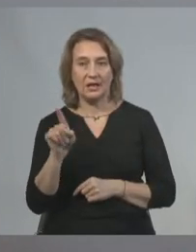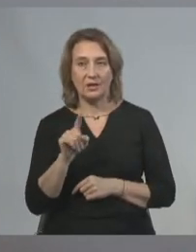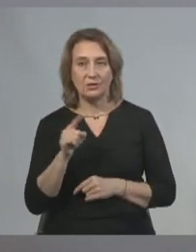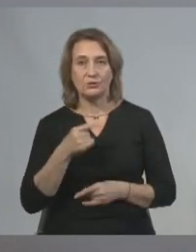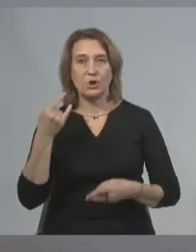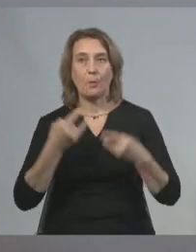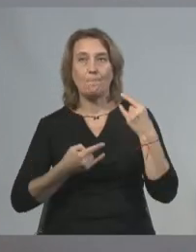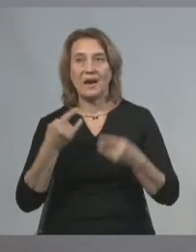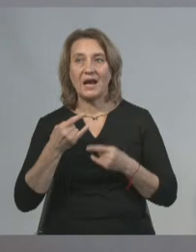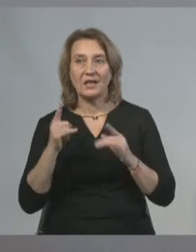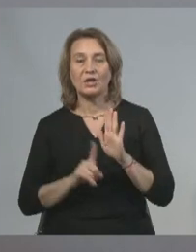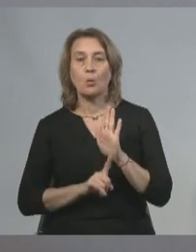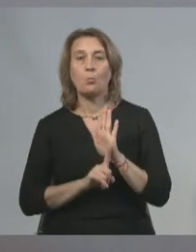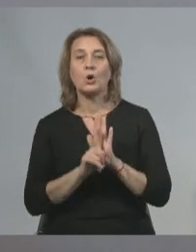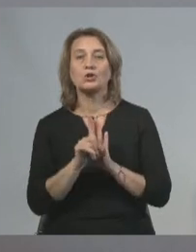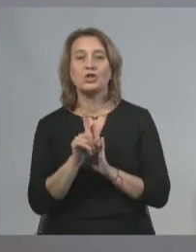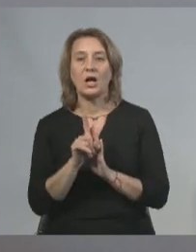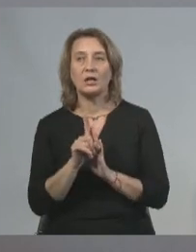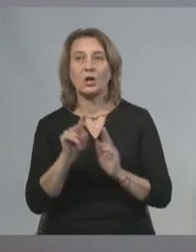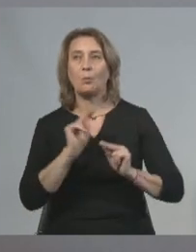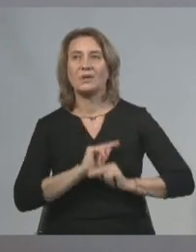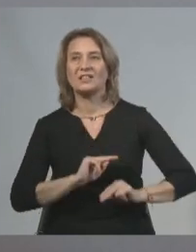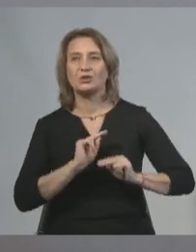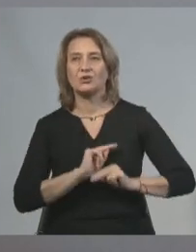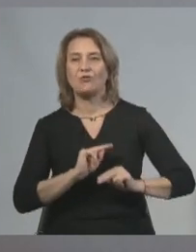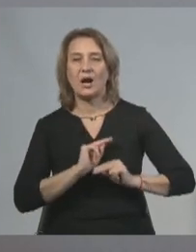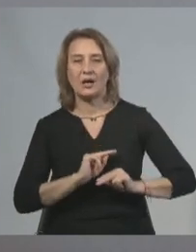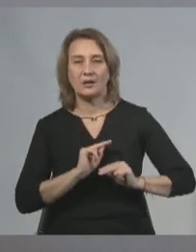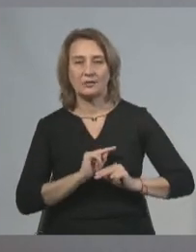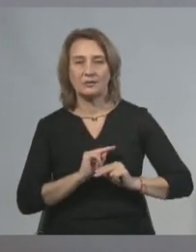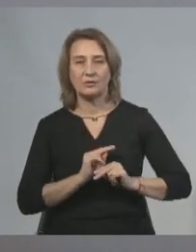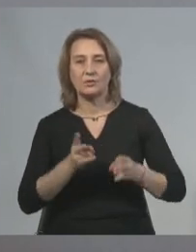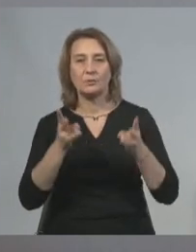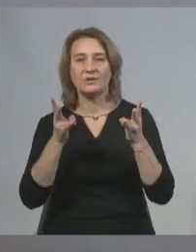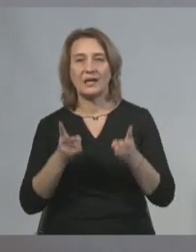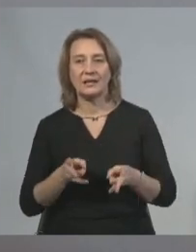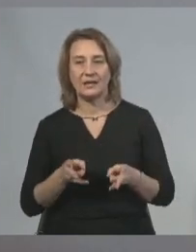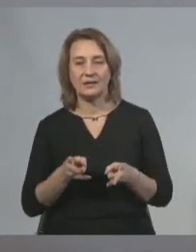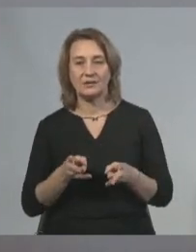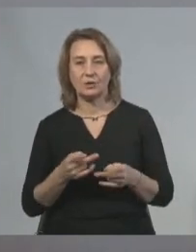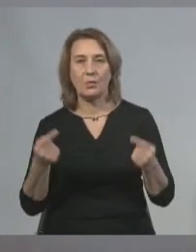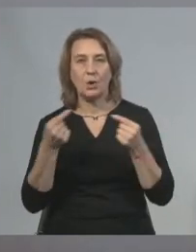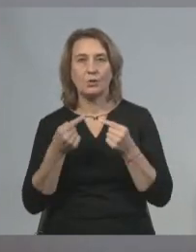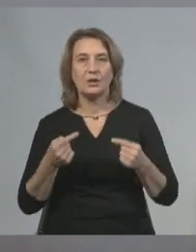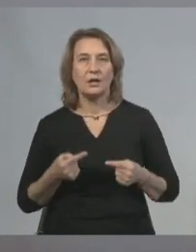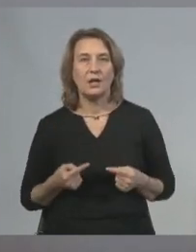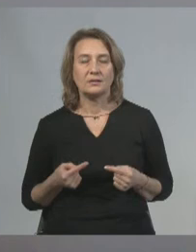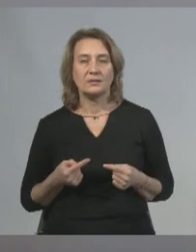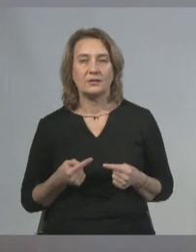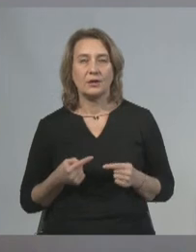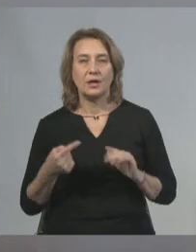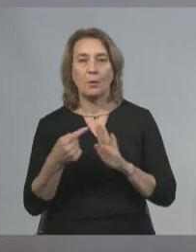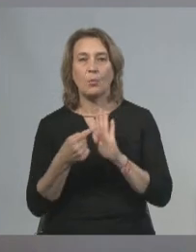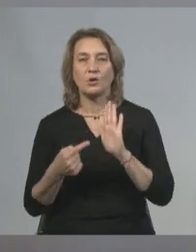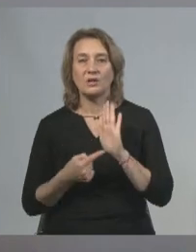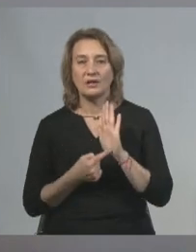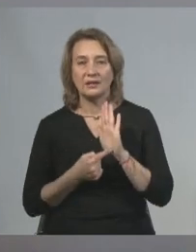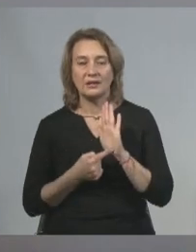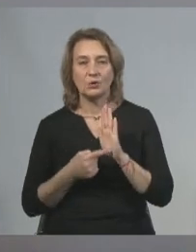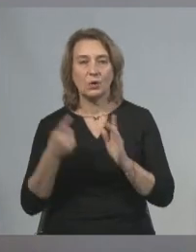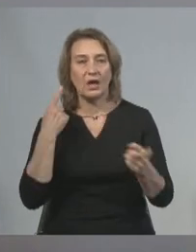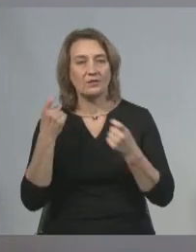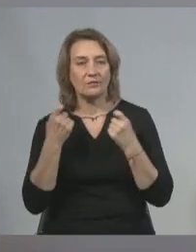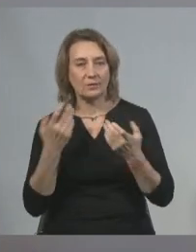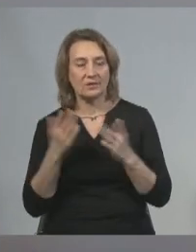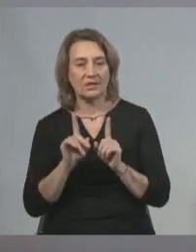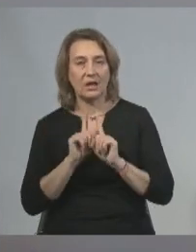tragedy uh immediately without many uh information and especially without relevant information